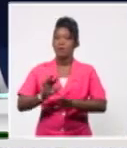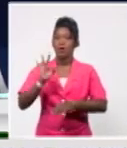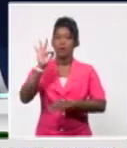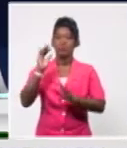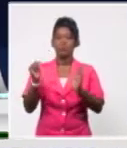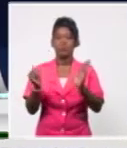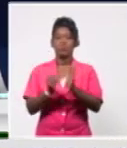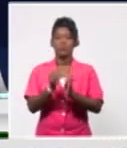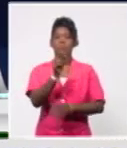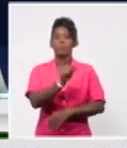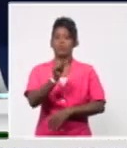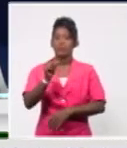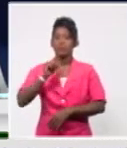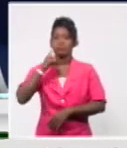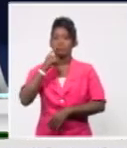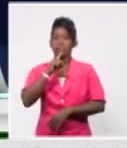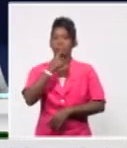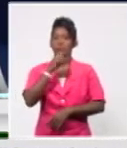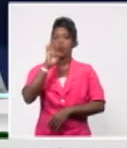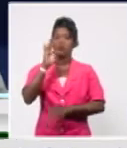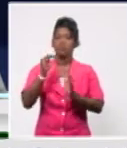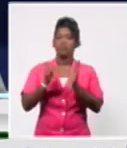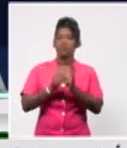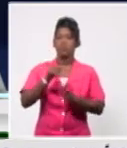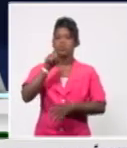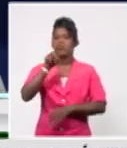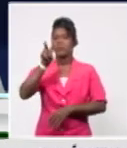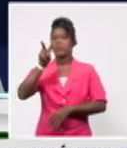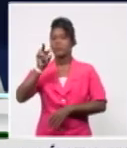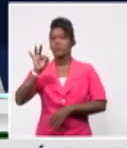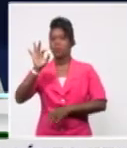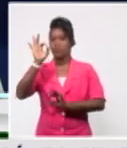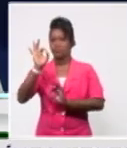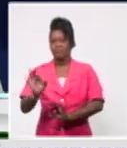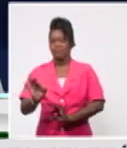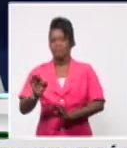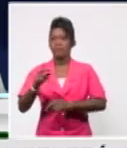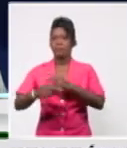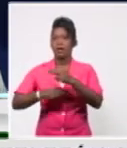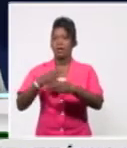8,128, in our various molecular biology laboratories.